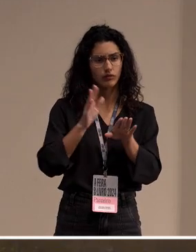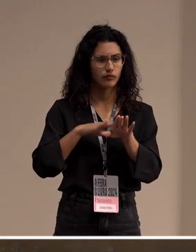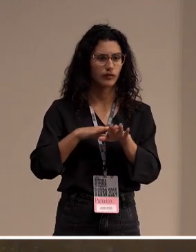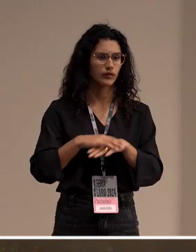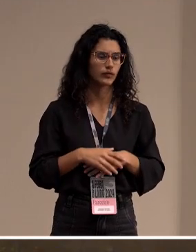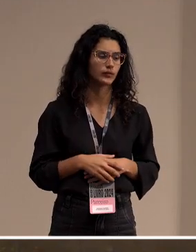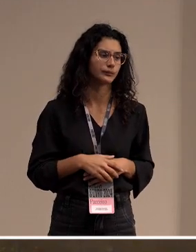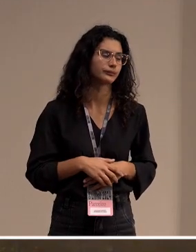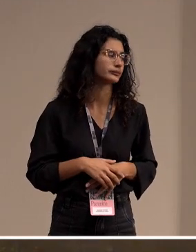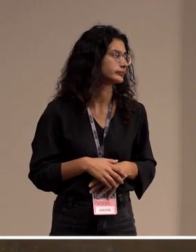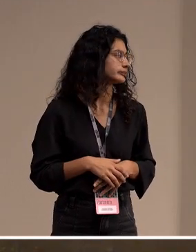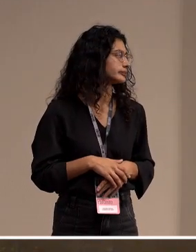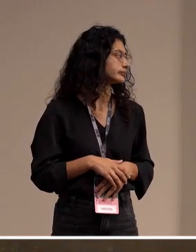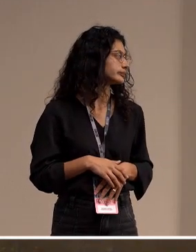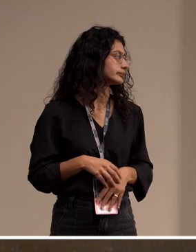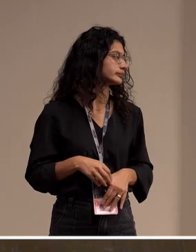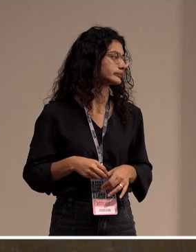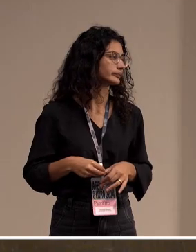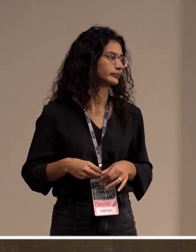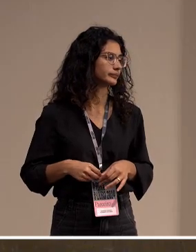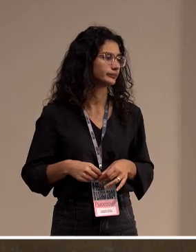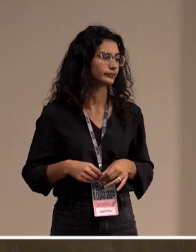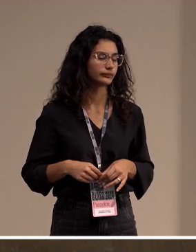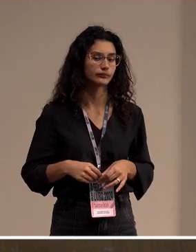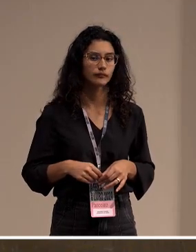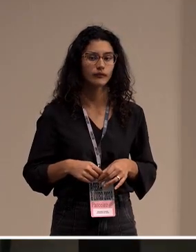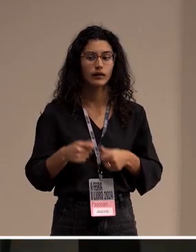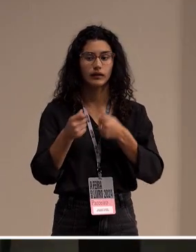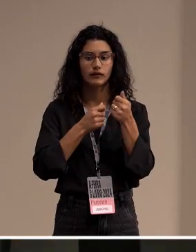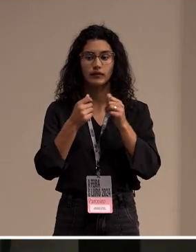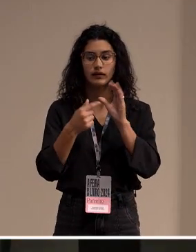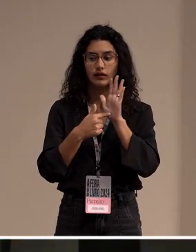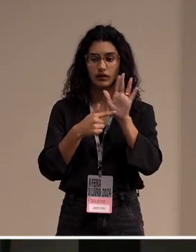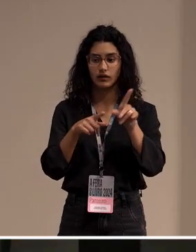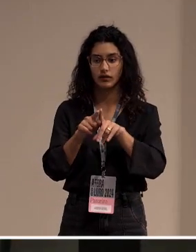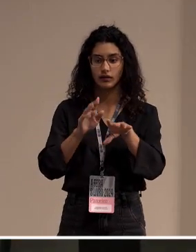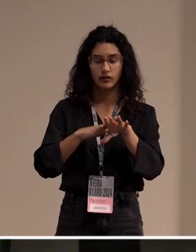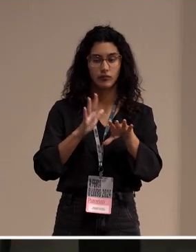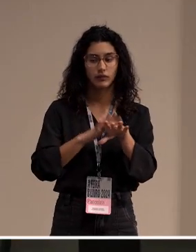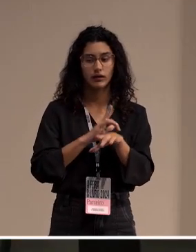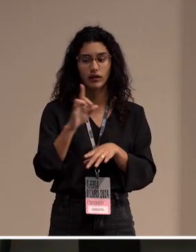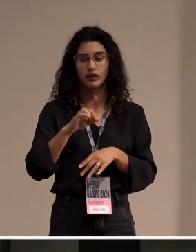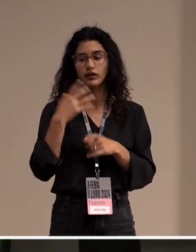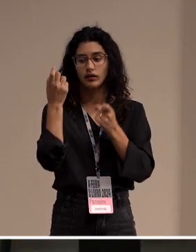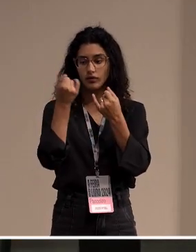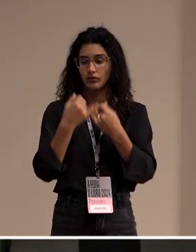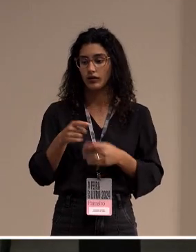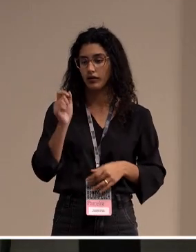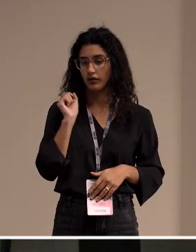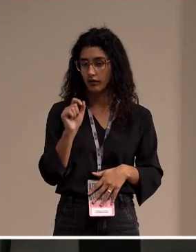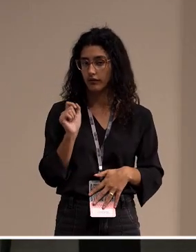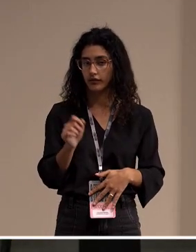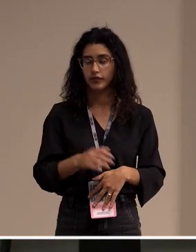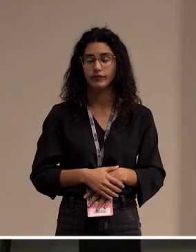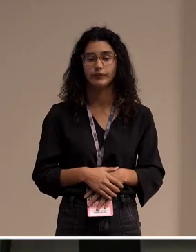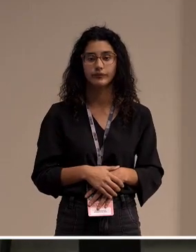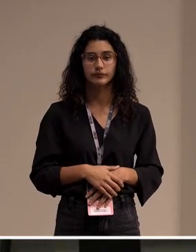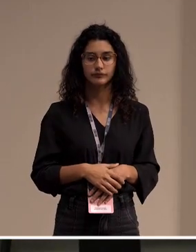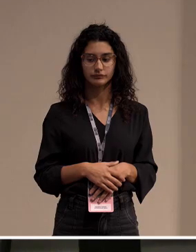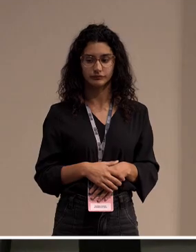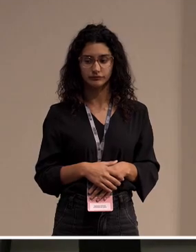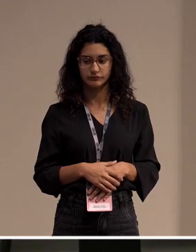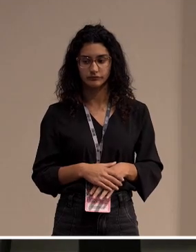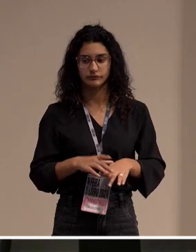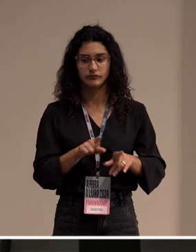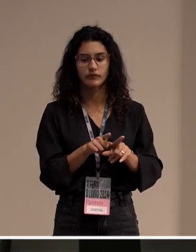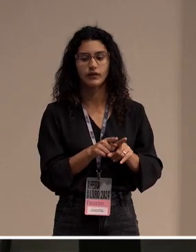E numa das entrevistas que eu li que você deu para uma revista estadunidense, você fala que você, a